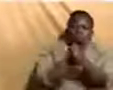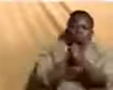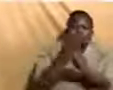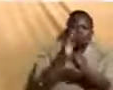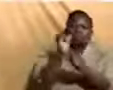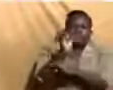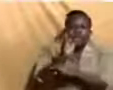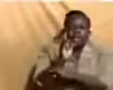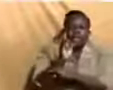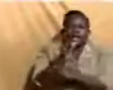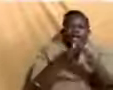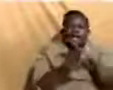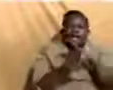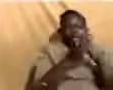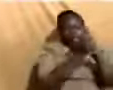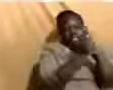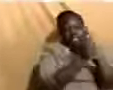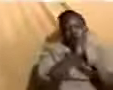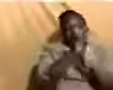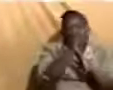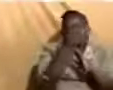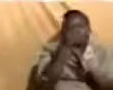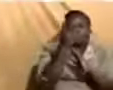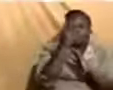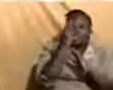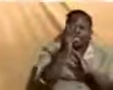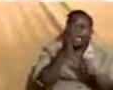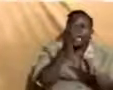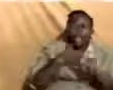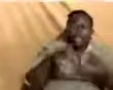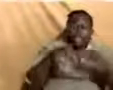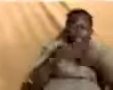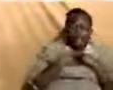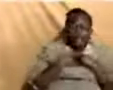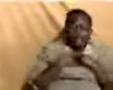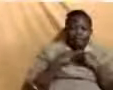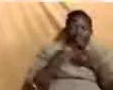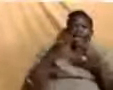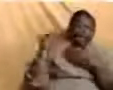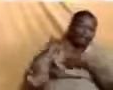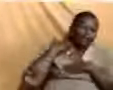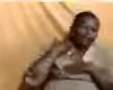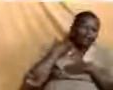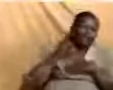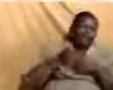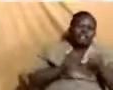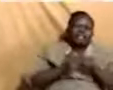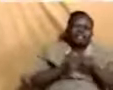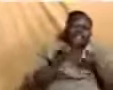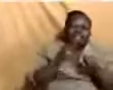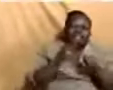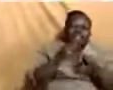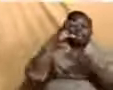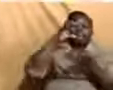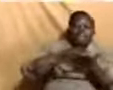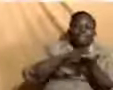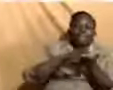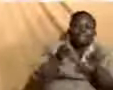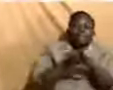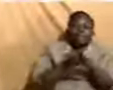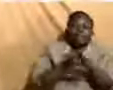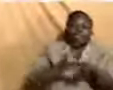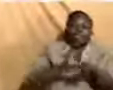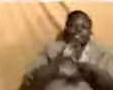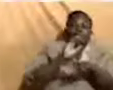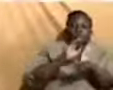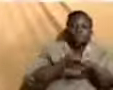inserted Article 143, Clause 4, whereby we allowed him to be sued in criminal matters if the matter touches on an international treaty which allows him to